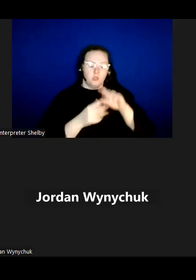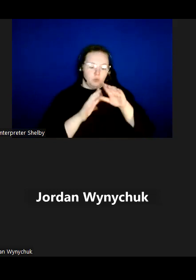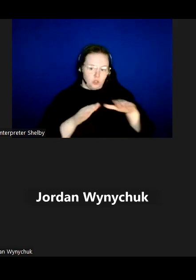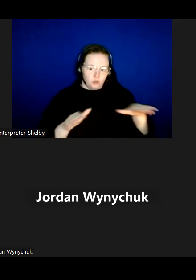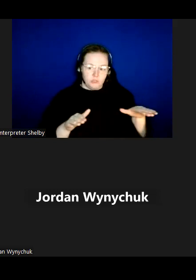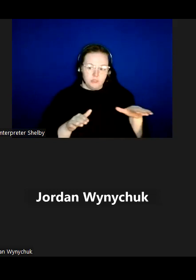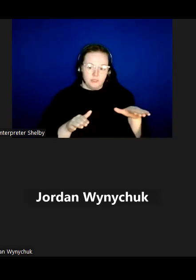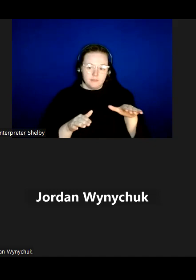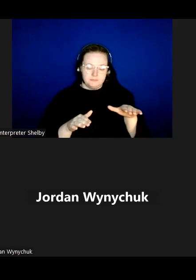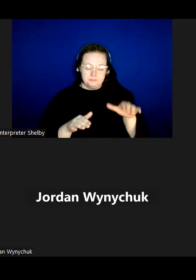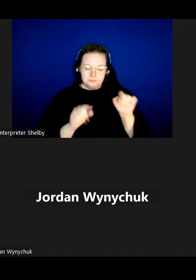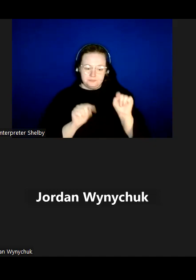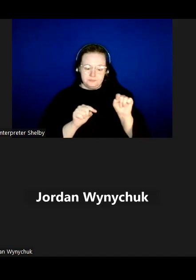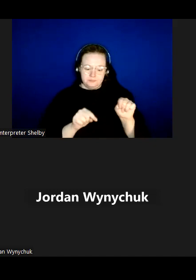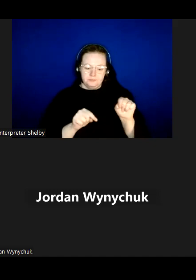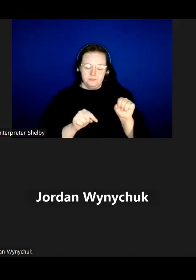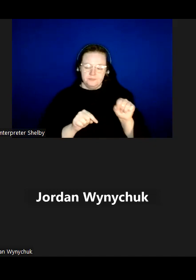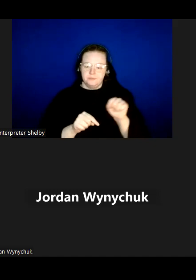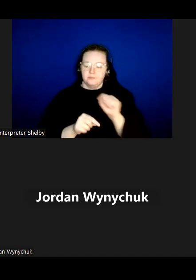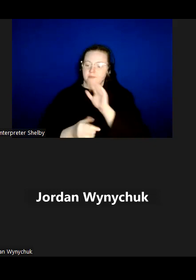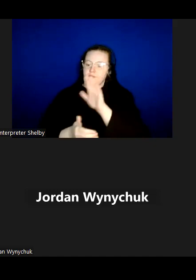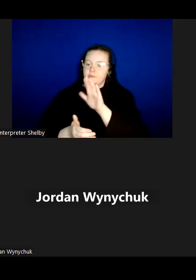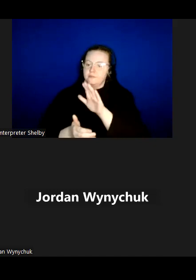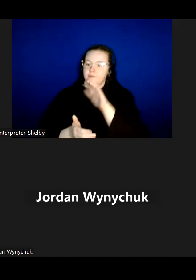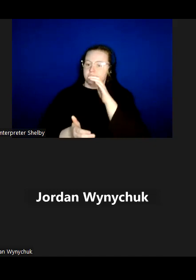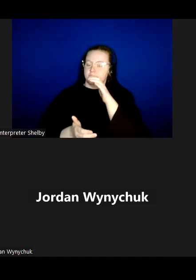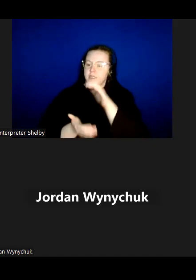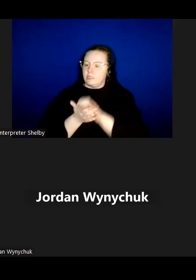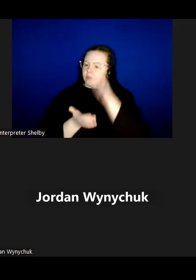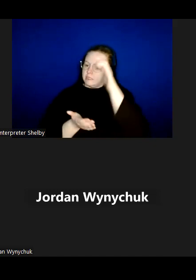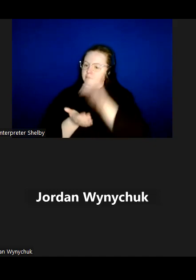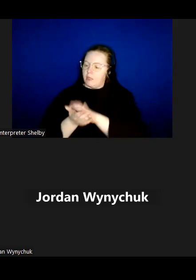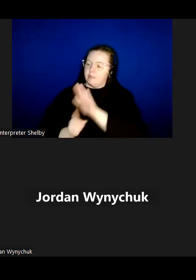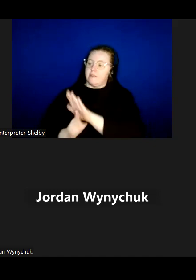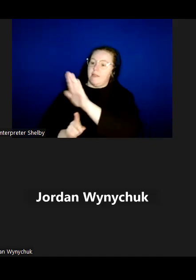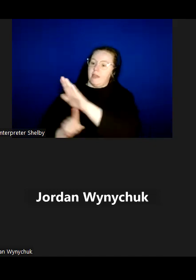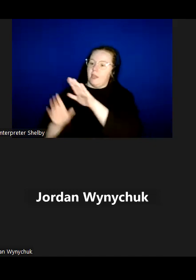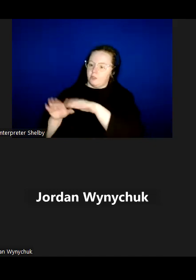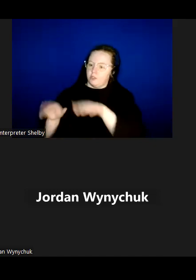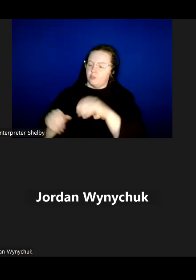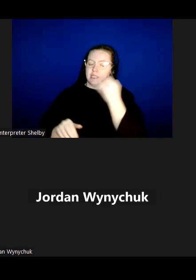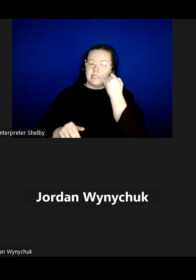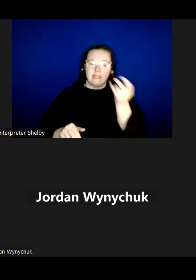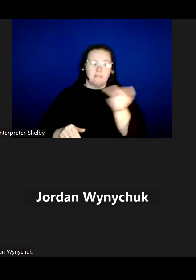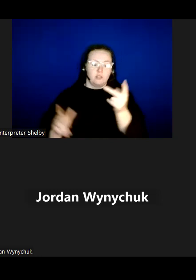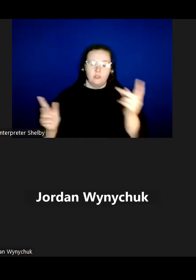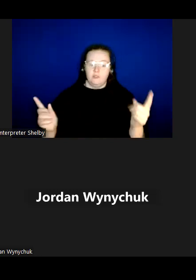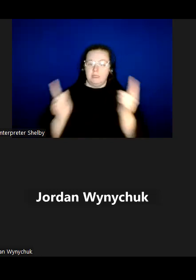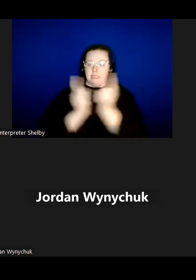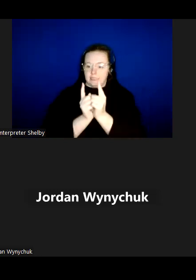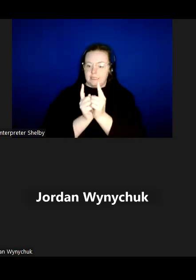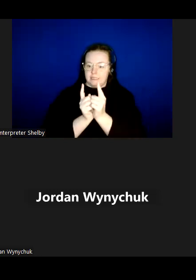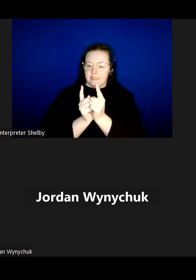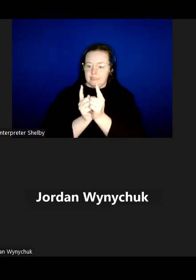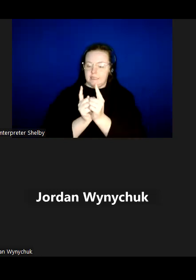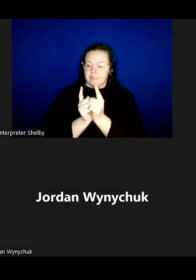rights would your spouse's children have if you meet and they were already reared